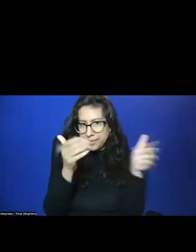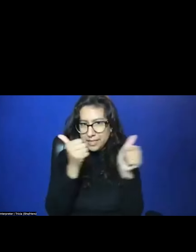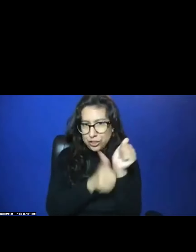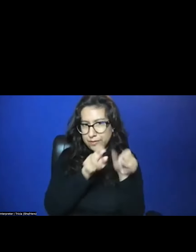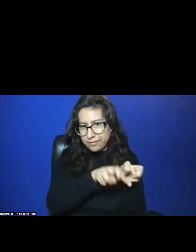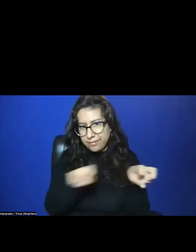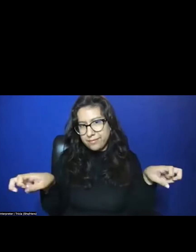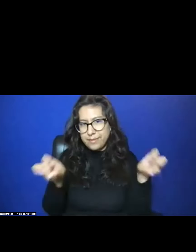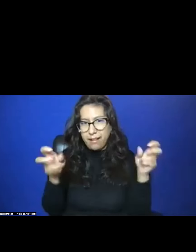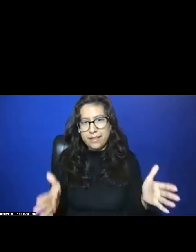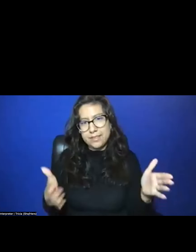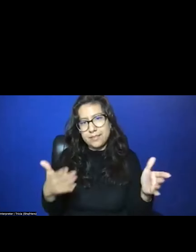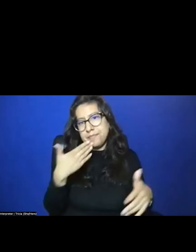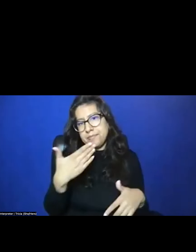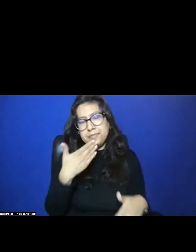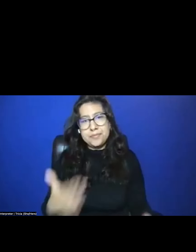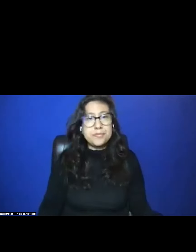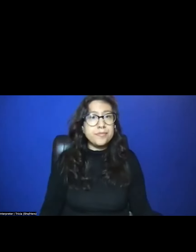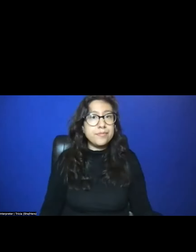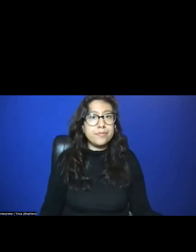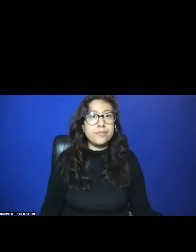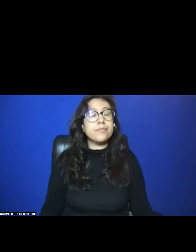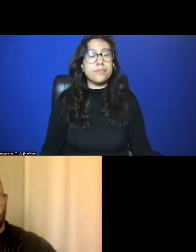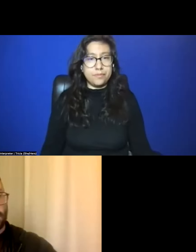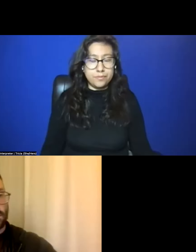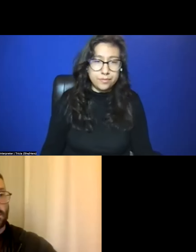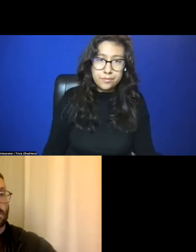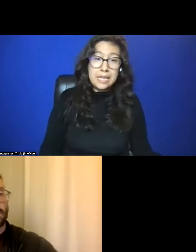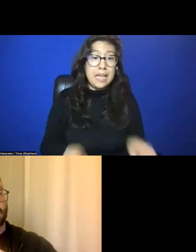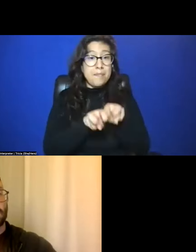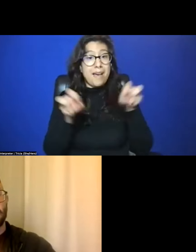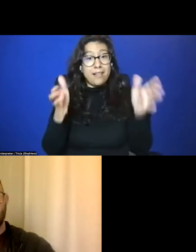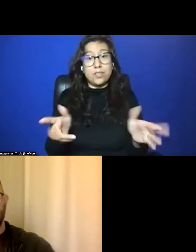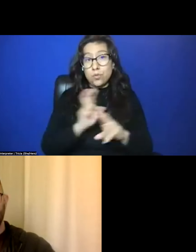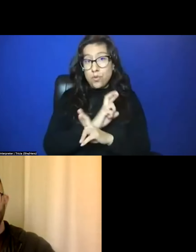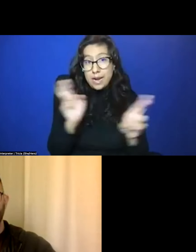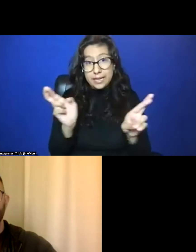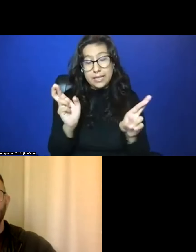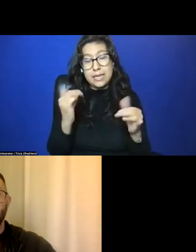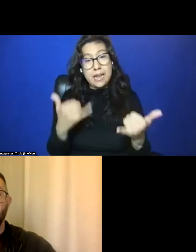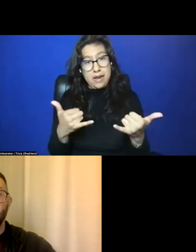process. So we're going to get our panelists up now.